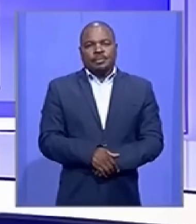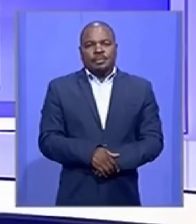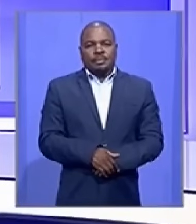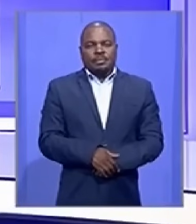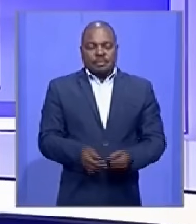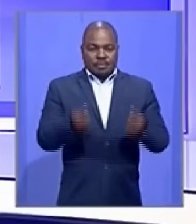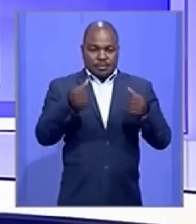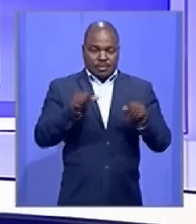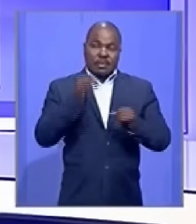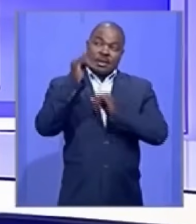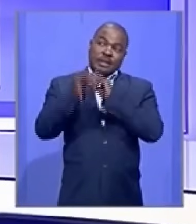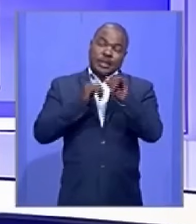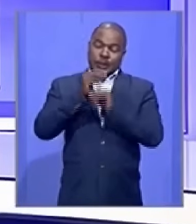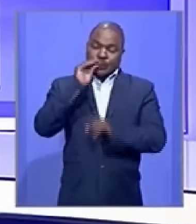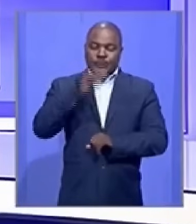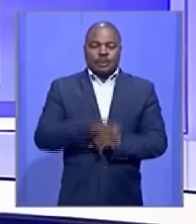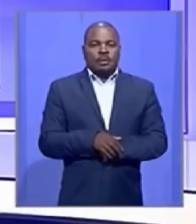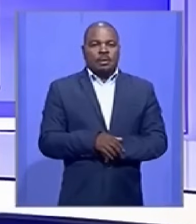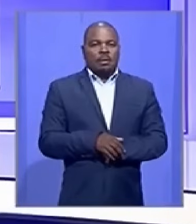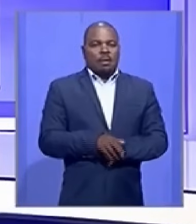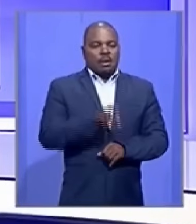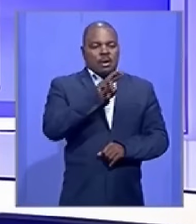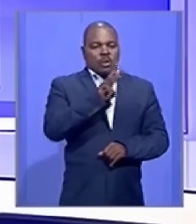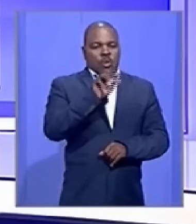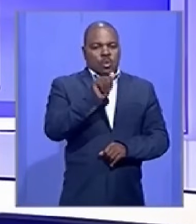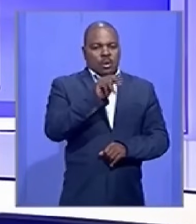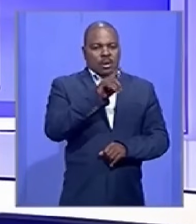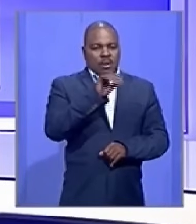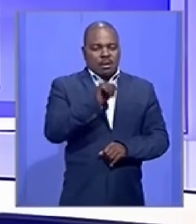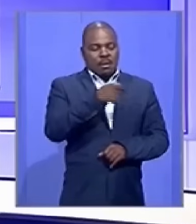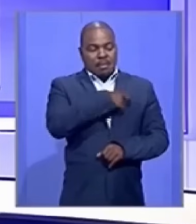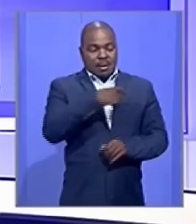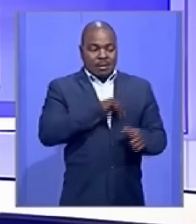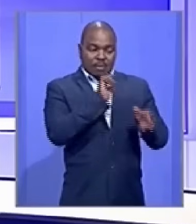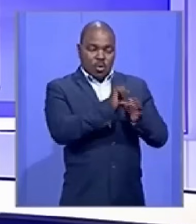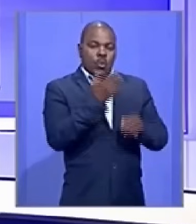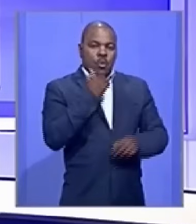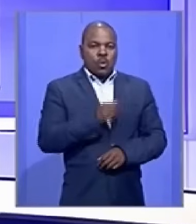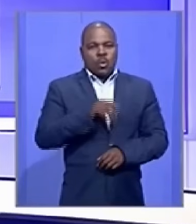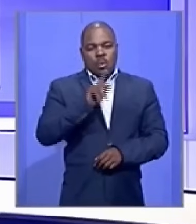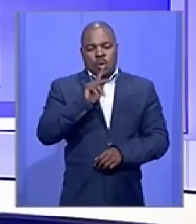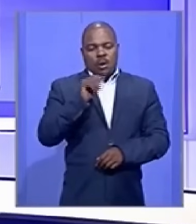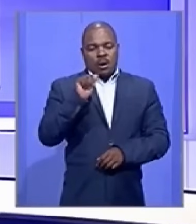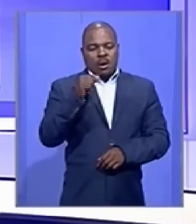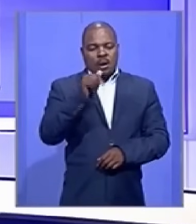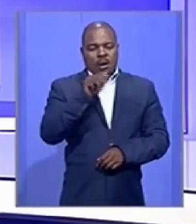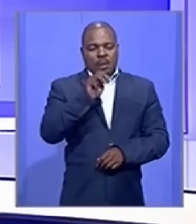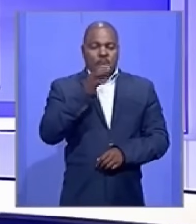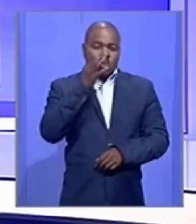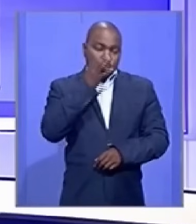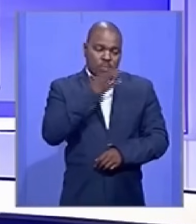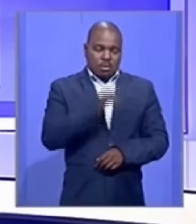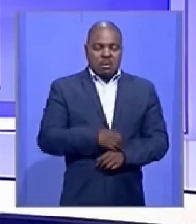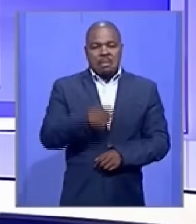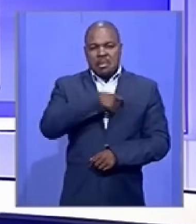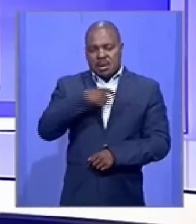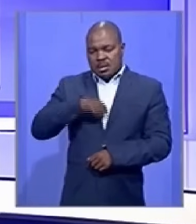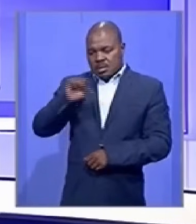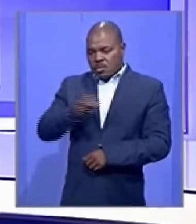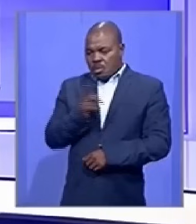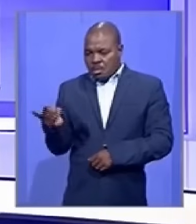Ha re fetela matjhabeng re fumana hore mo presidente wa naha ya Rwanda Paul Kagame o re kopano ya hae le mo presidente wa Afrika Borwa Cyril Ramaphosa pele